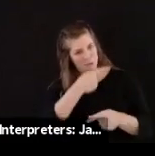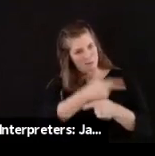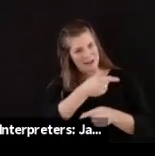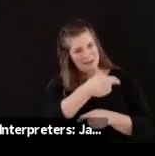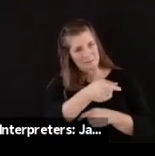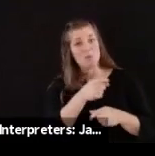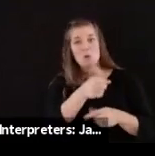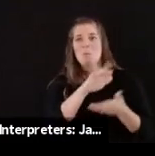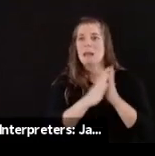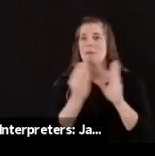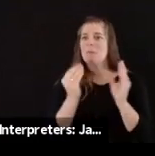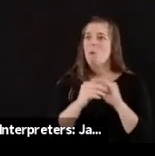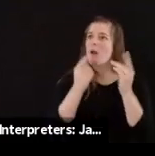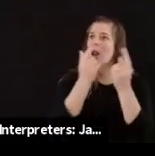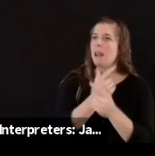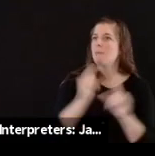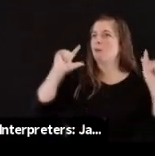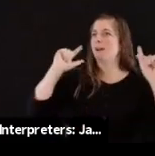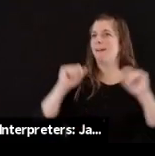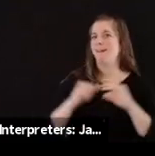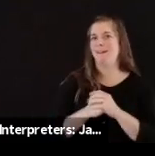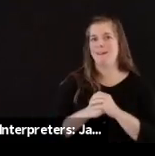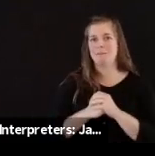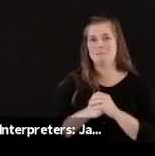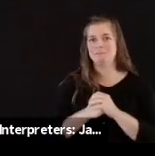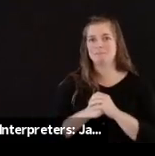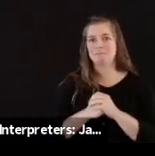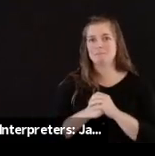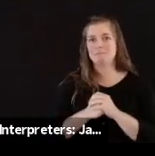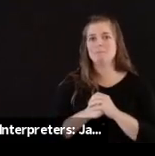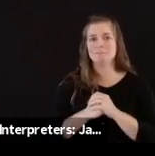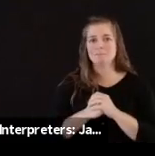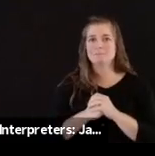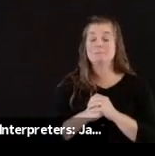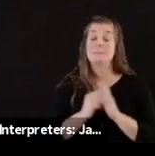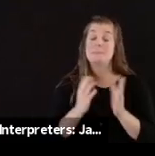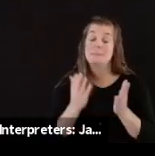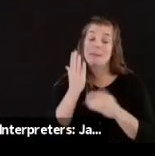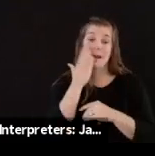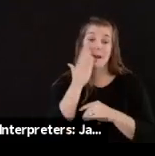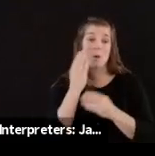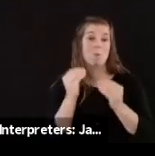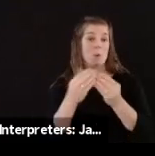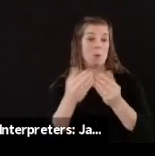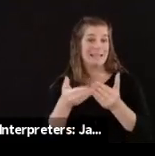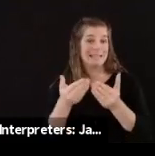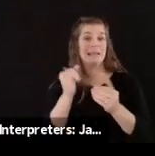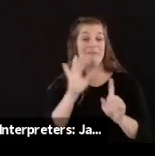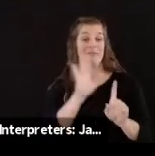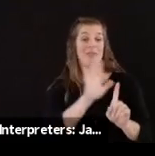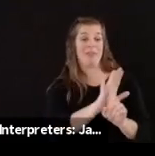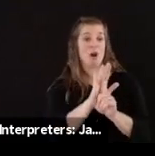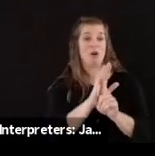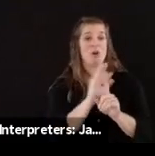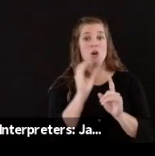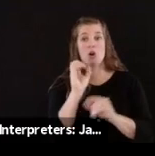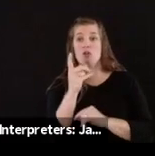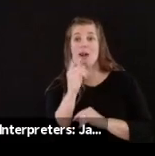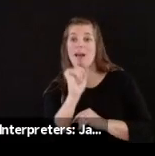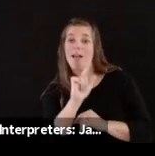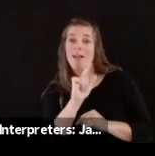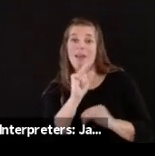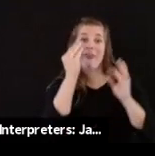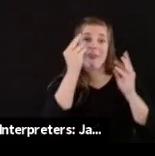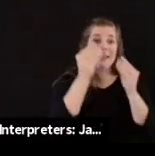becoming liberated? I know it would be easier if their critical thinking skills manifested in more convenient